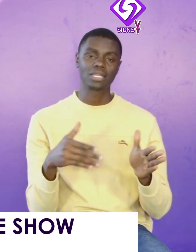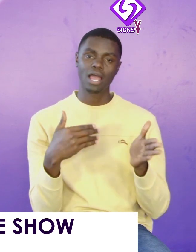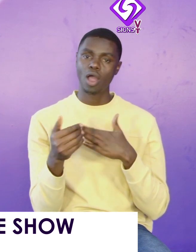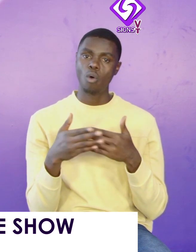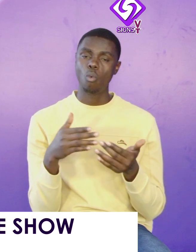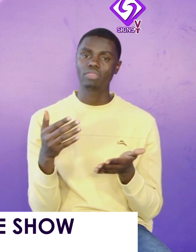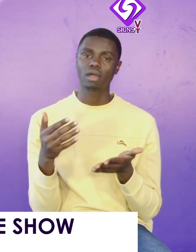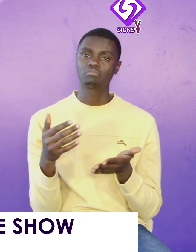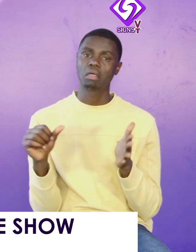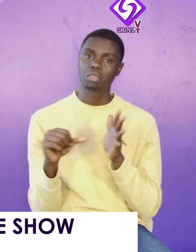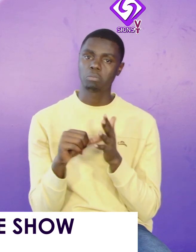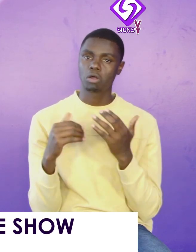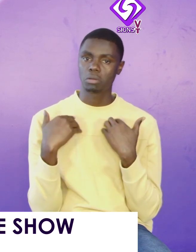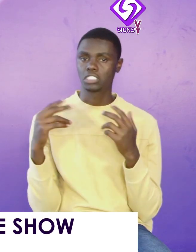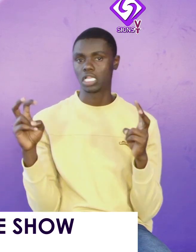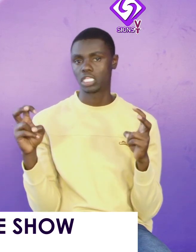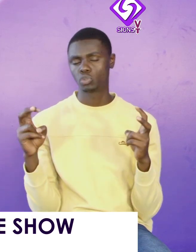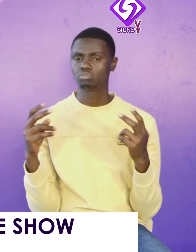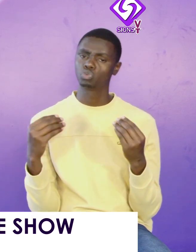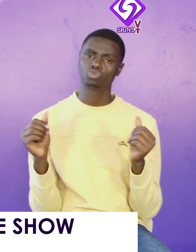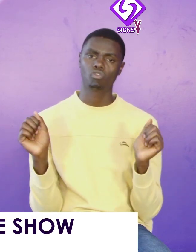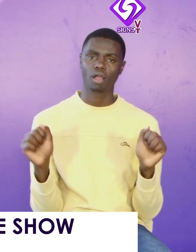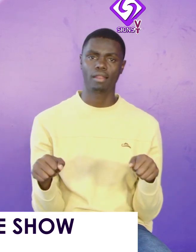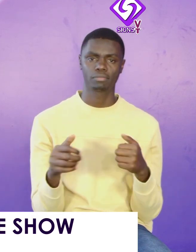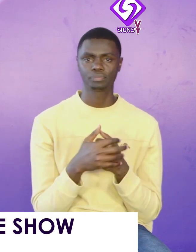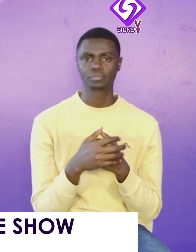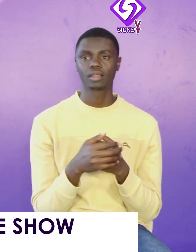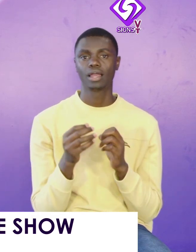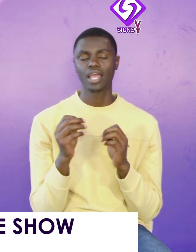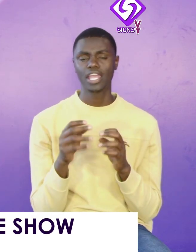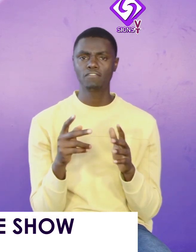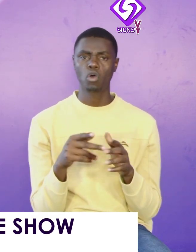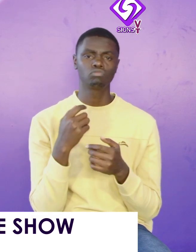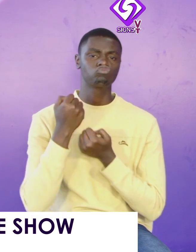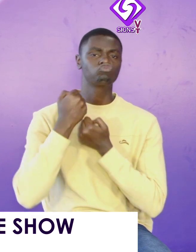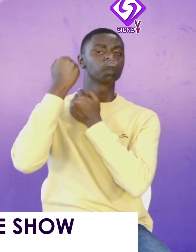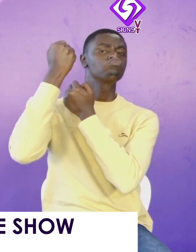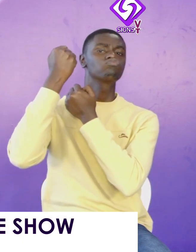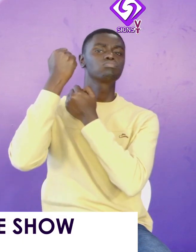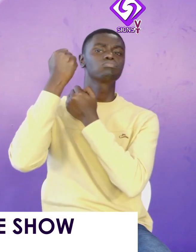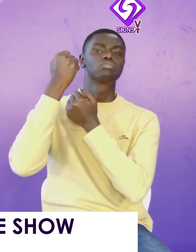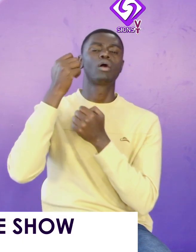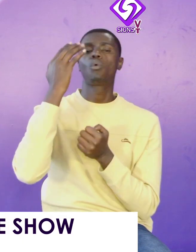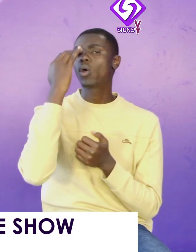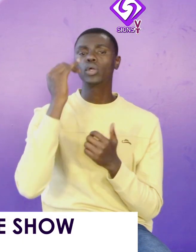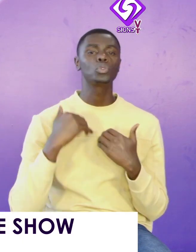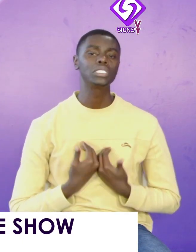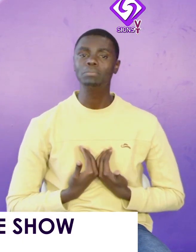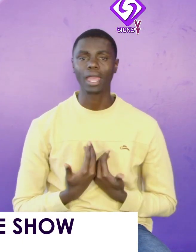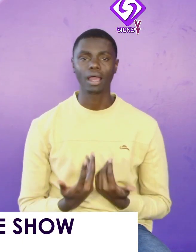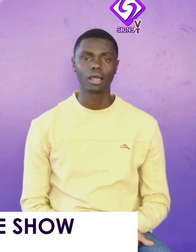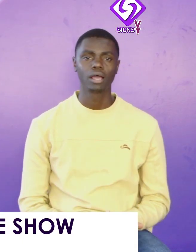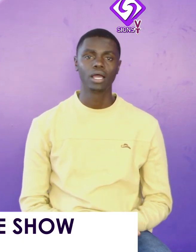a health issue. Health issues are solved. Why do you kill yourself? Why do you despair? If